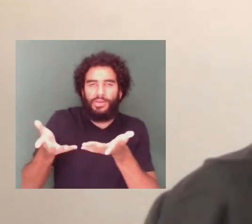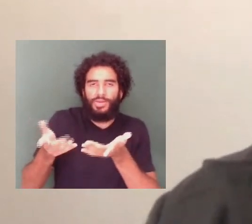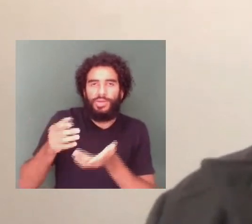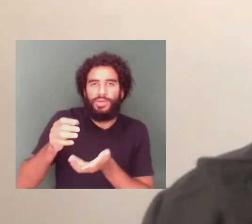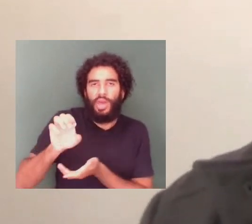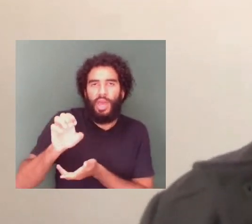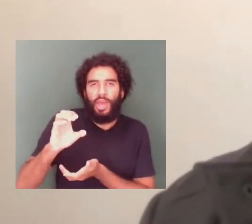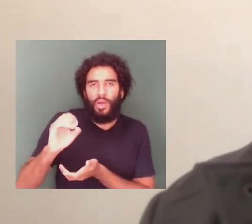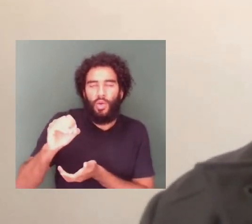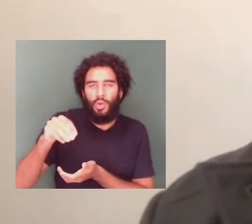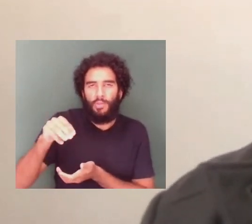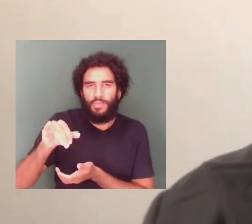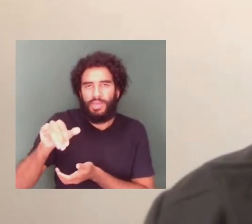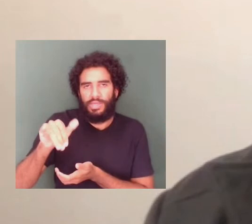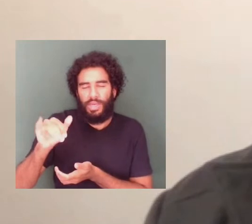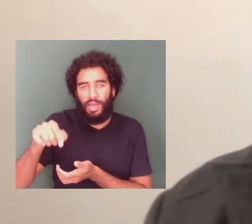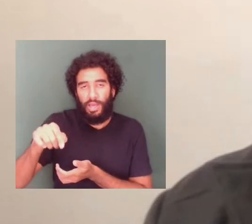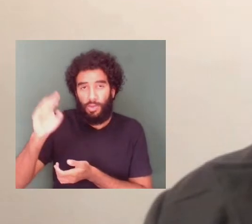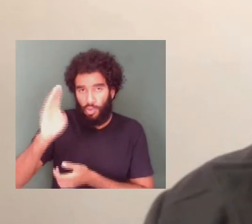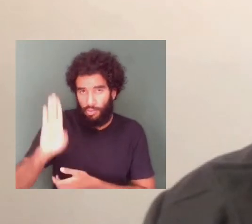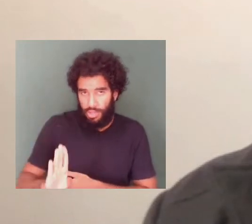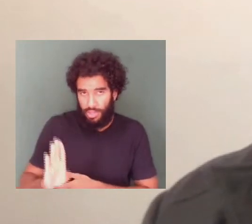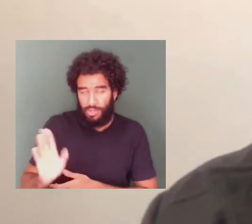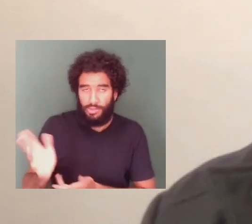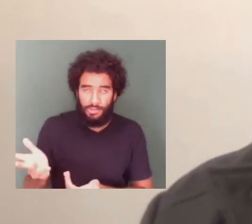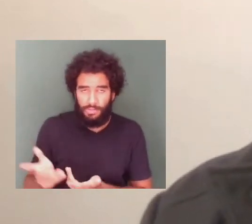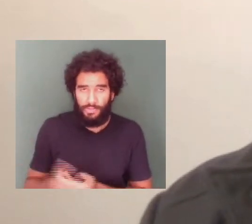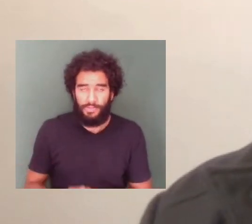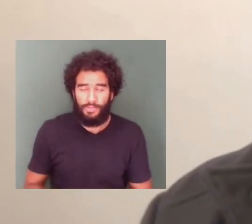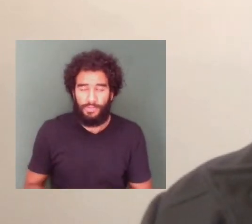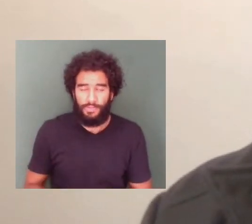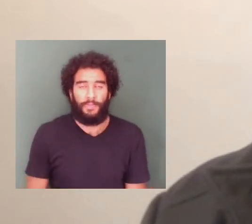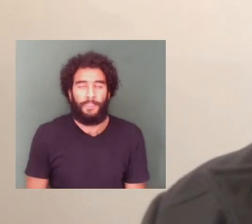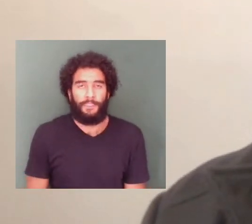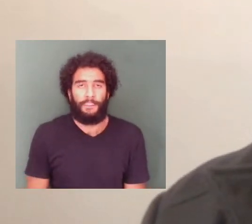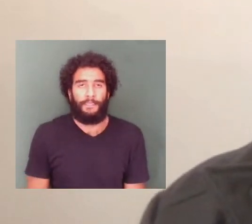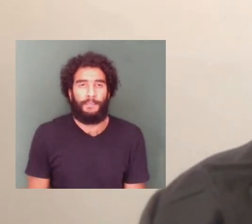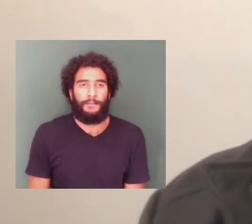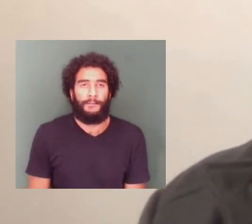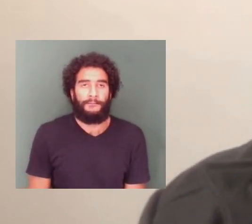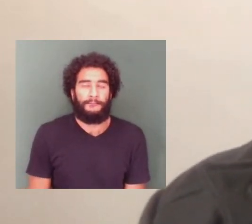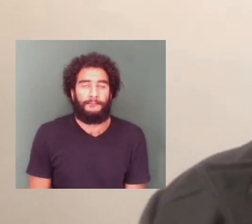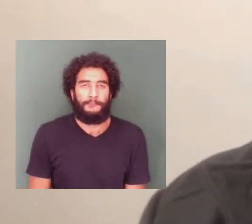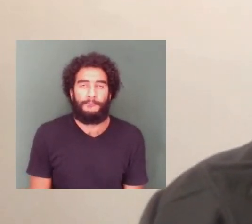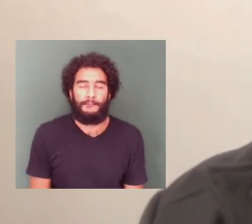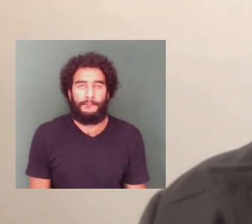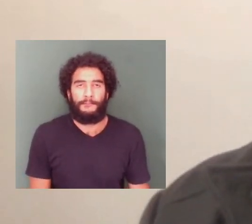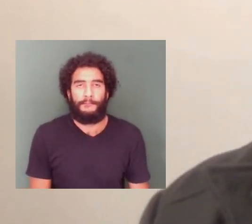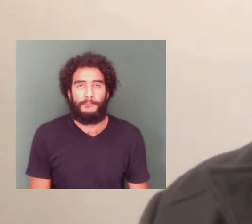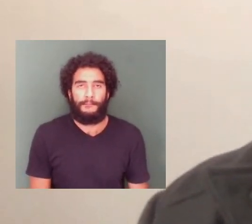and e-commerce in Brazil? Who do we resort to?